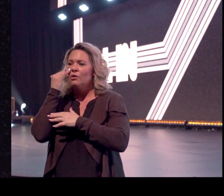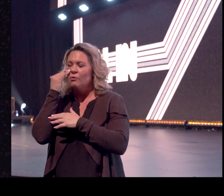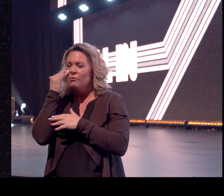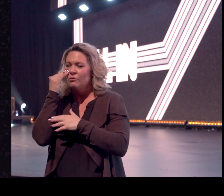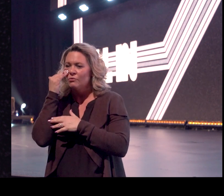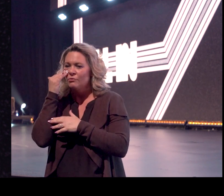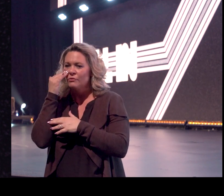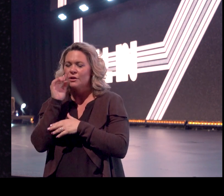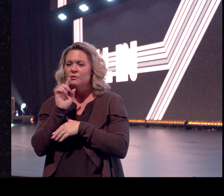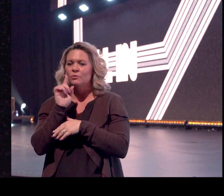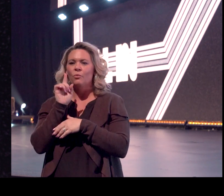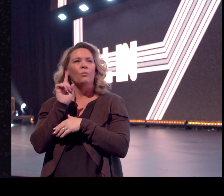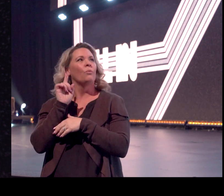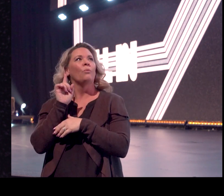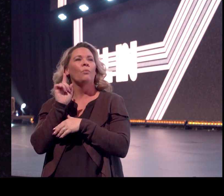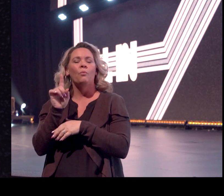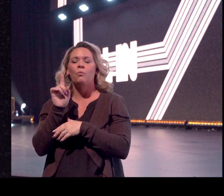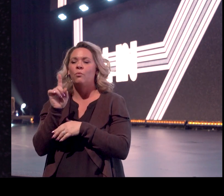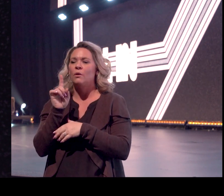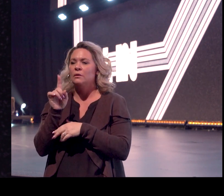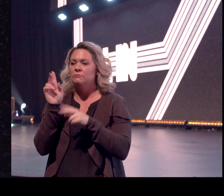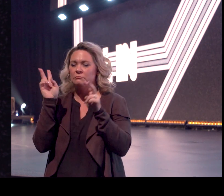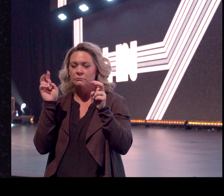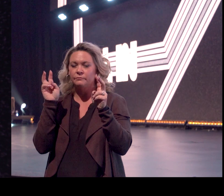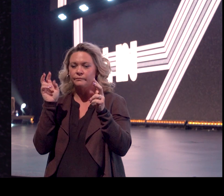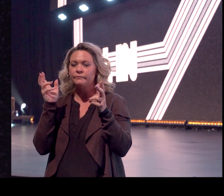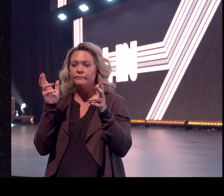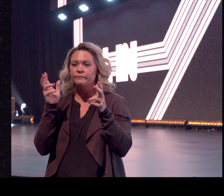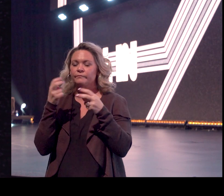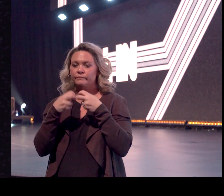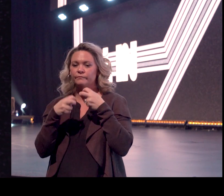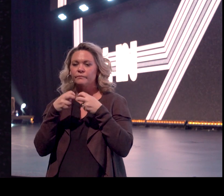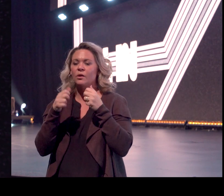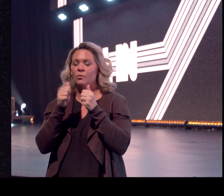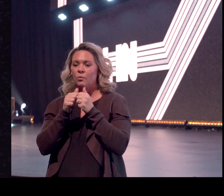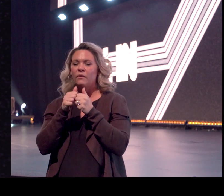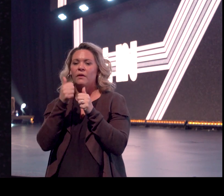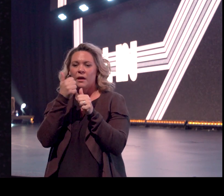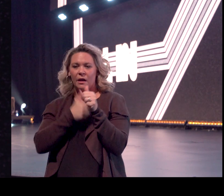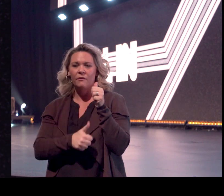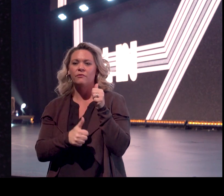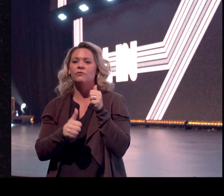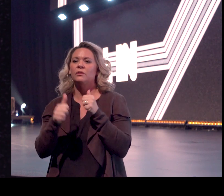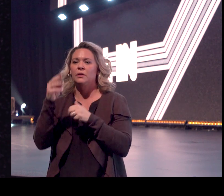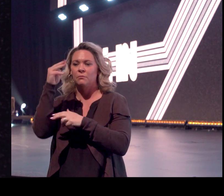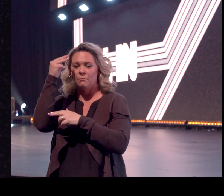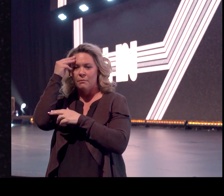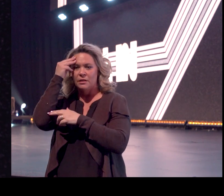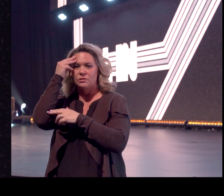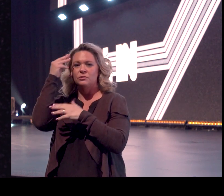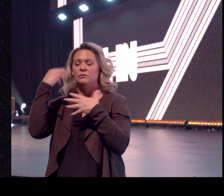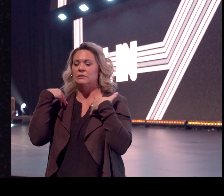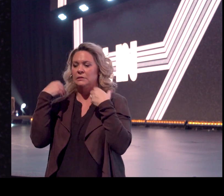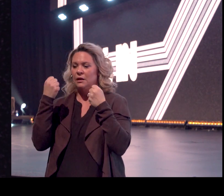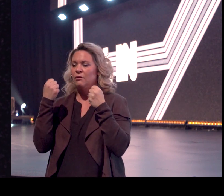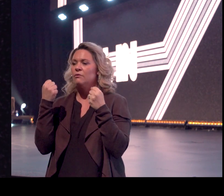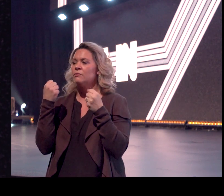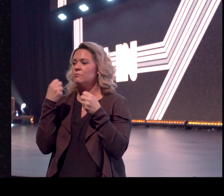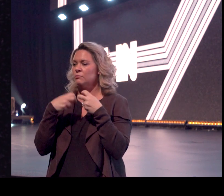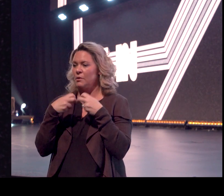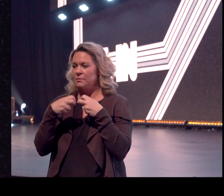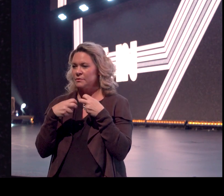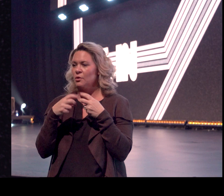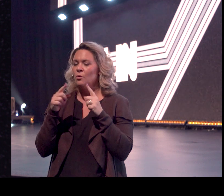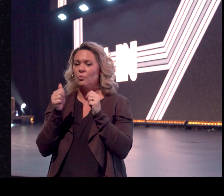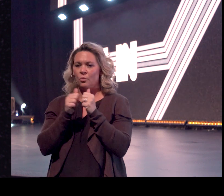science enough to know this. There's one issue with almost every case of mental health